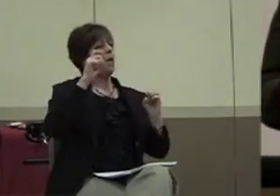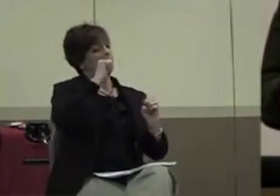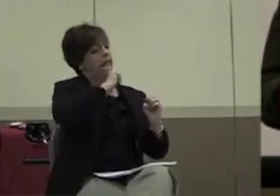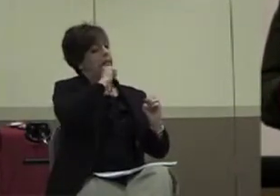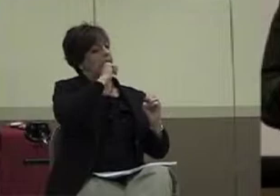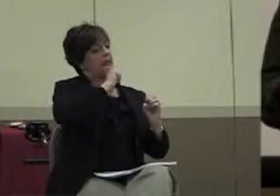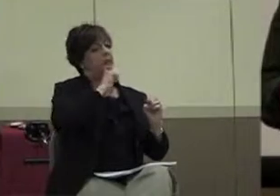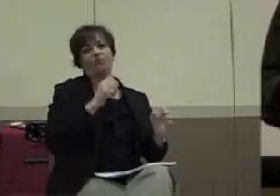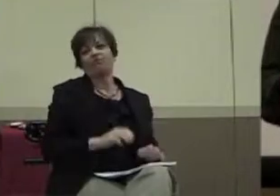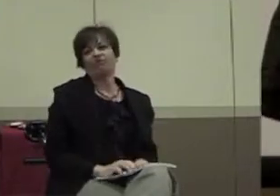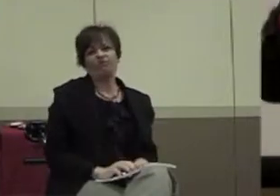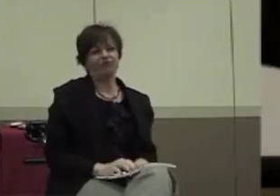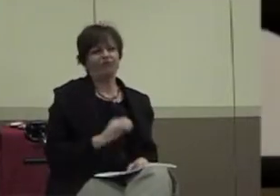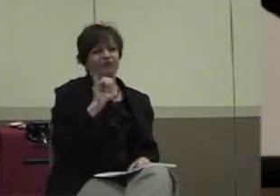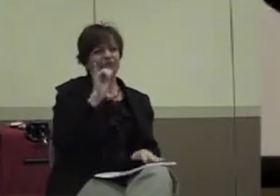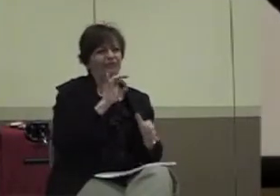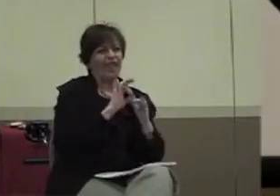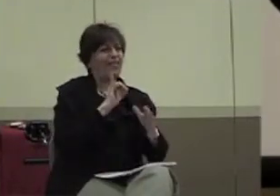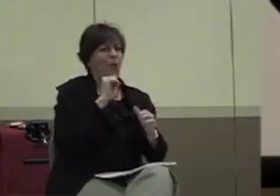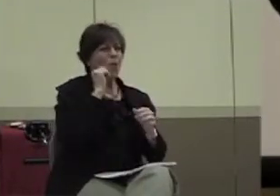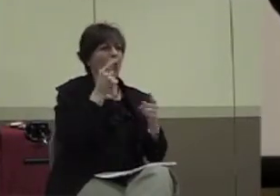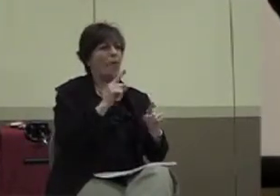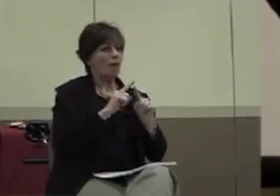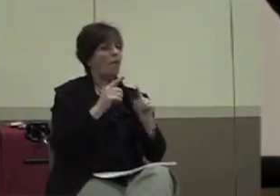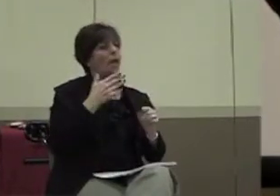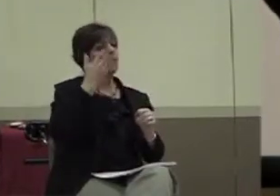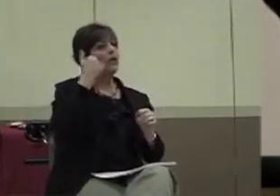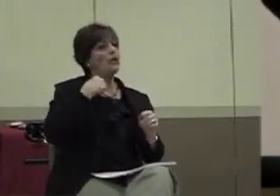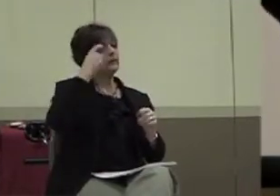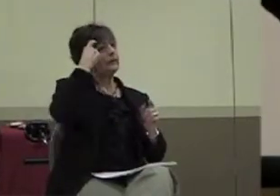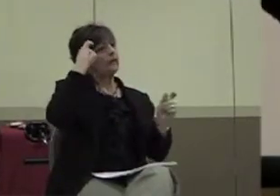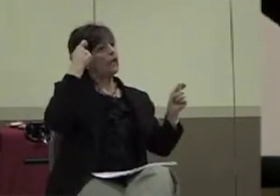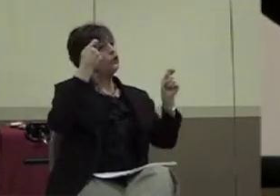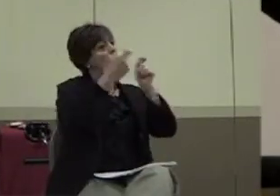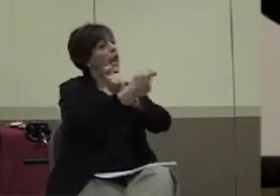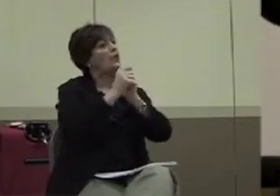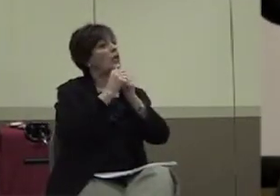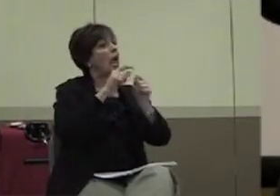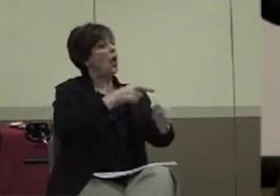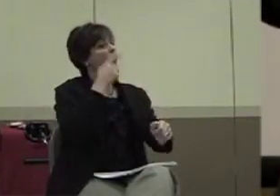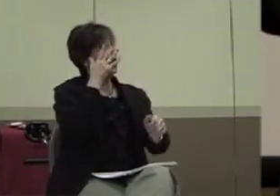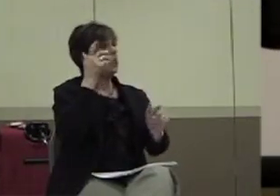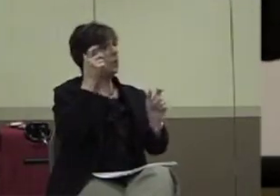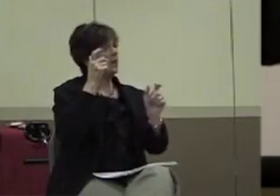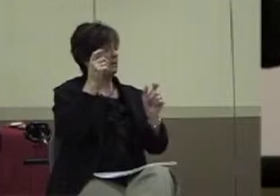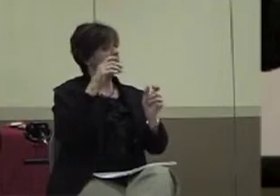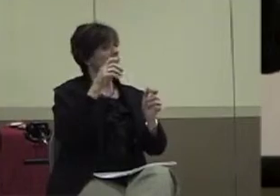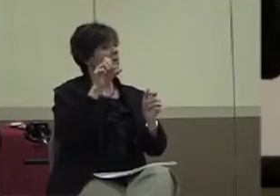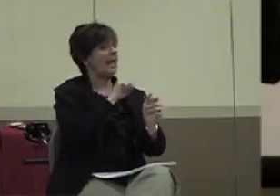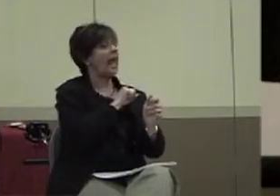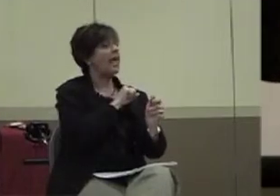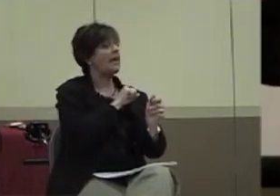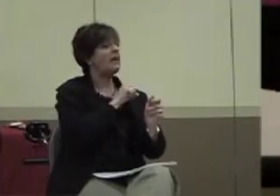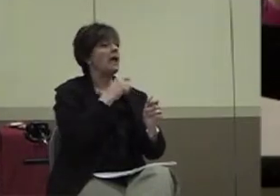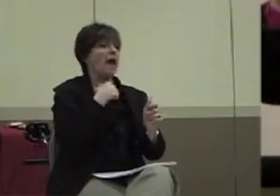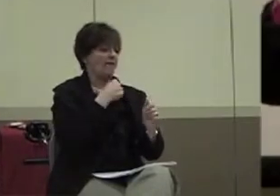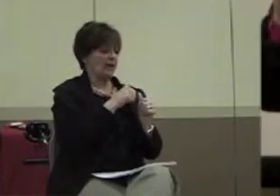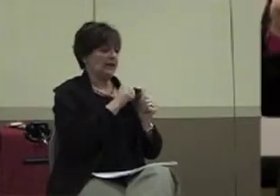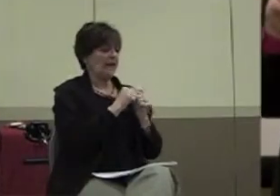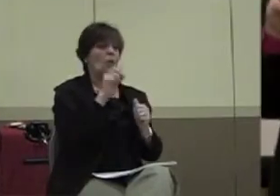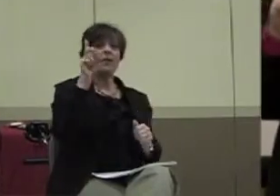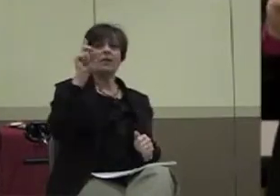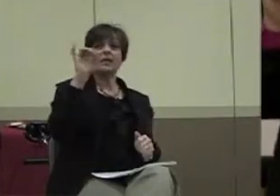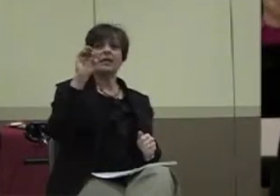ain't going to happen. But because I had a mindset change about how long it was going to take, I've been able to stick with a diet for